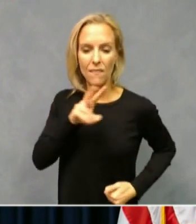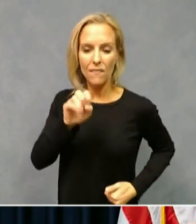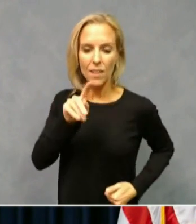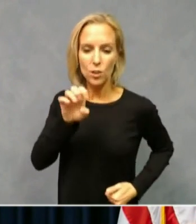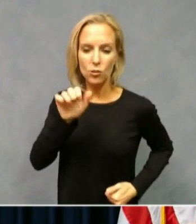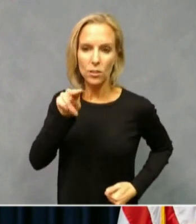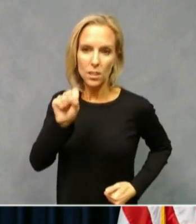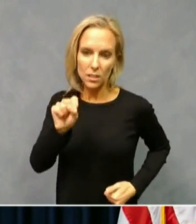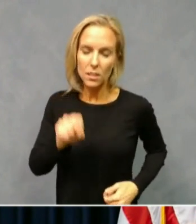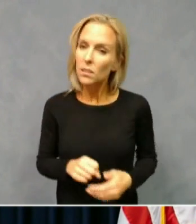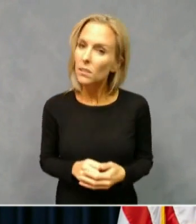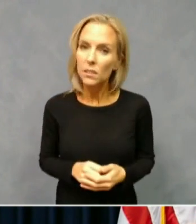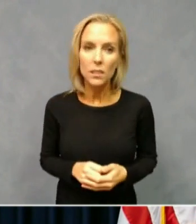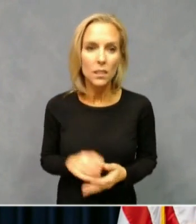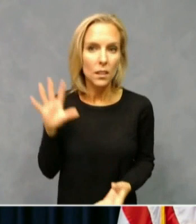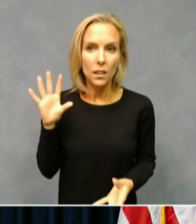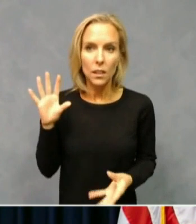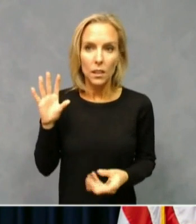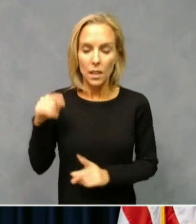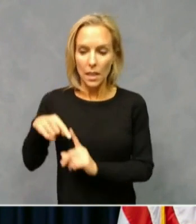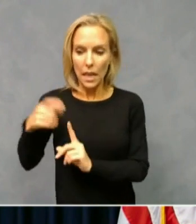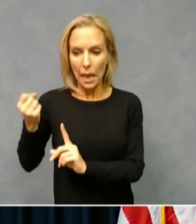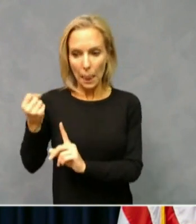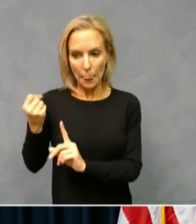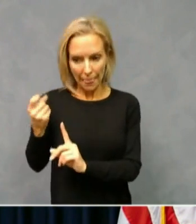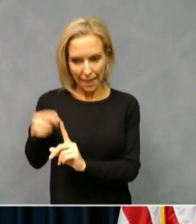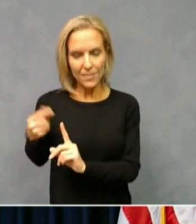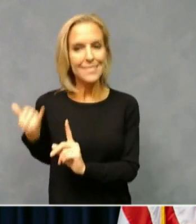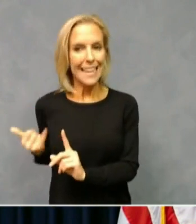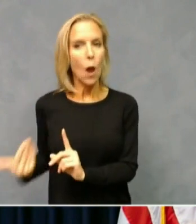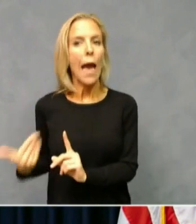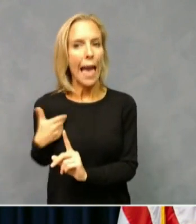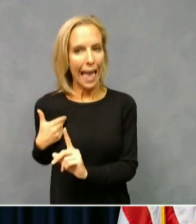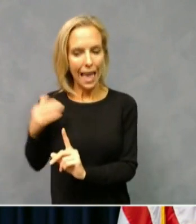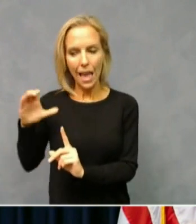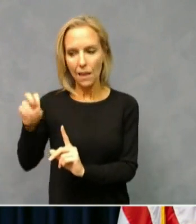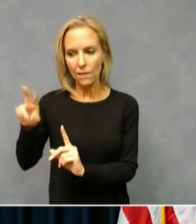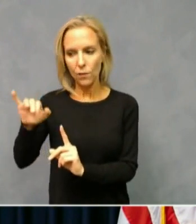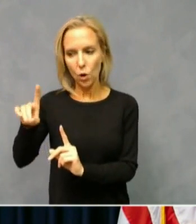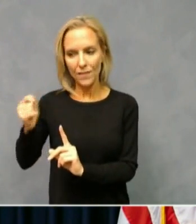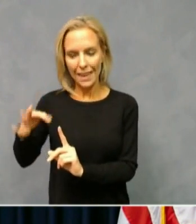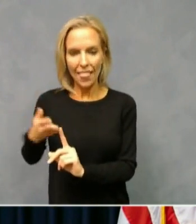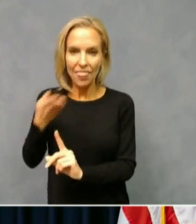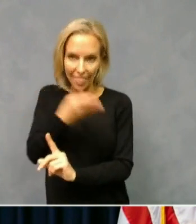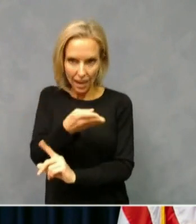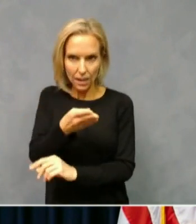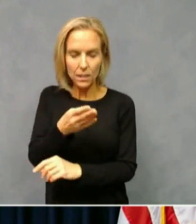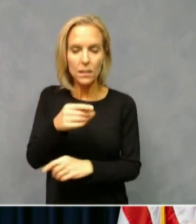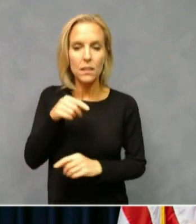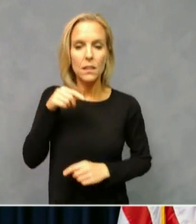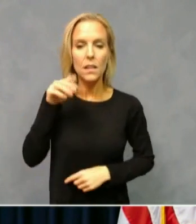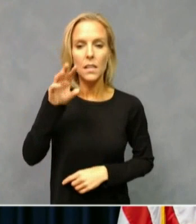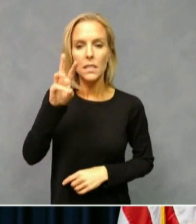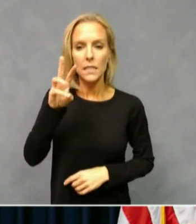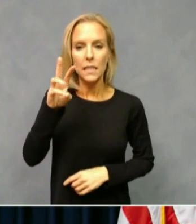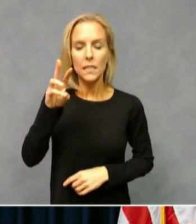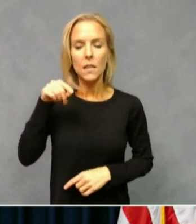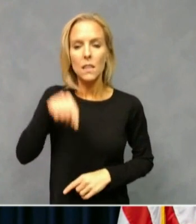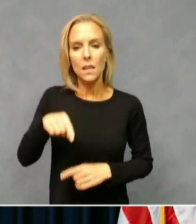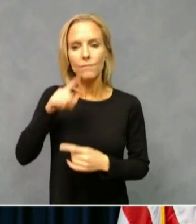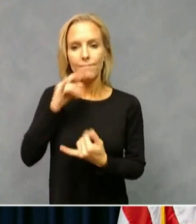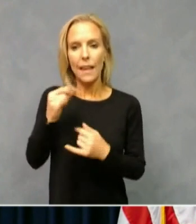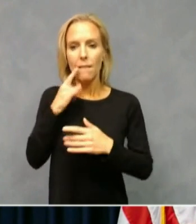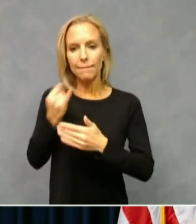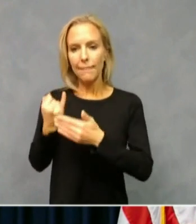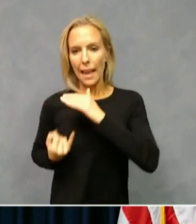There are a total of 11 veterans with active COVID cases in the facility, 6 in isolation, and 5 in the hospital. There are